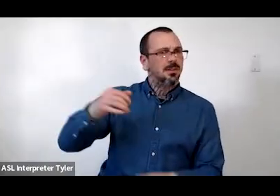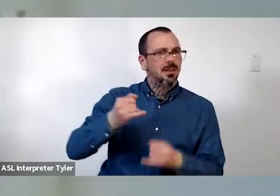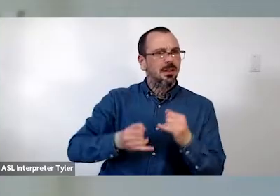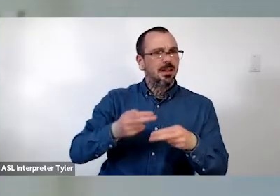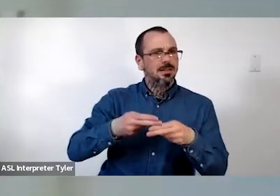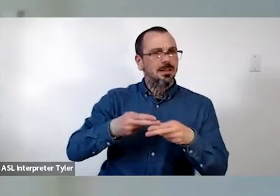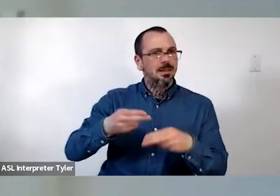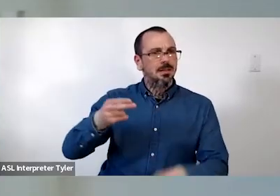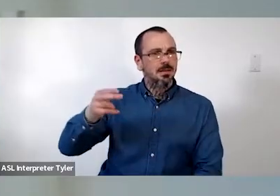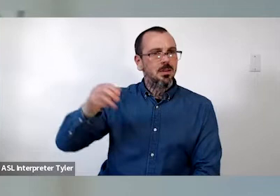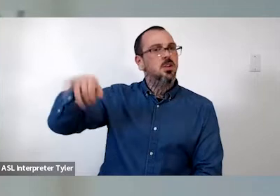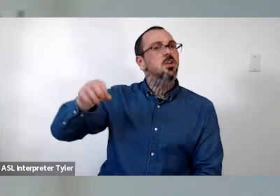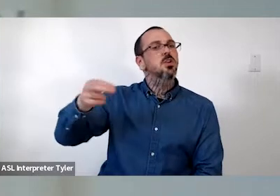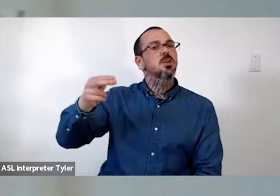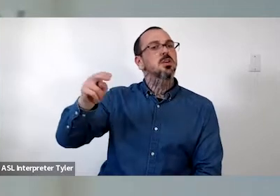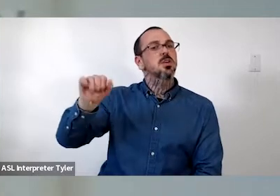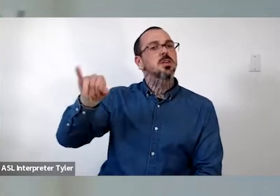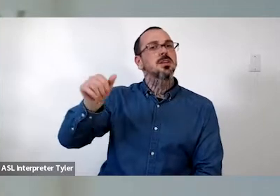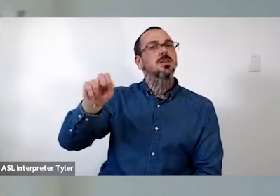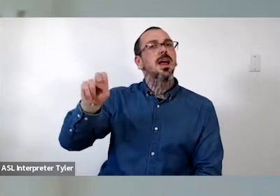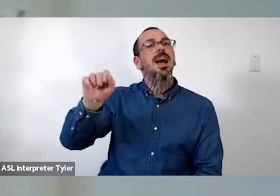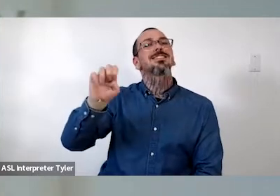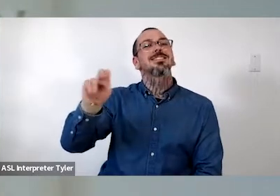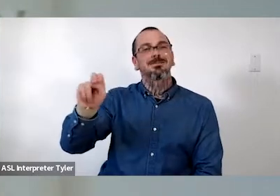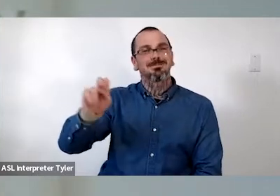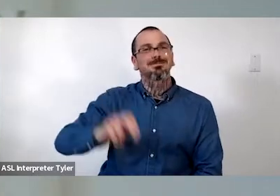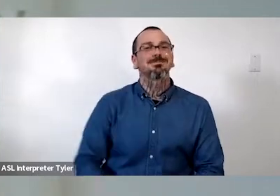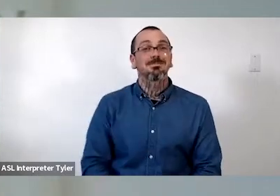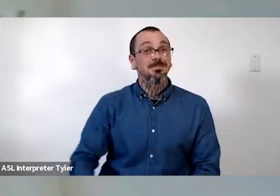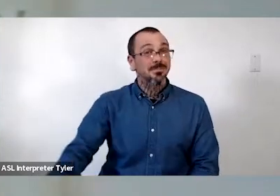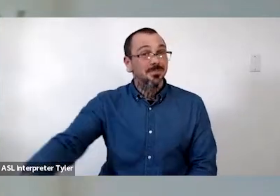Hello, everyone. Can you all hear me to start off?